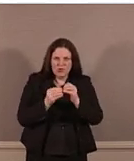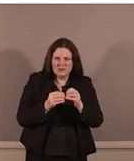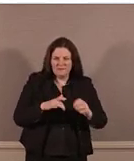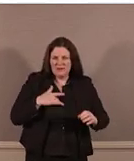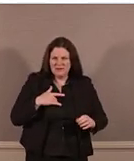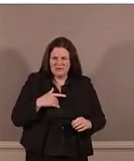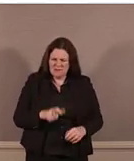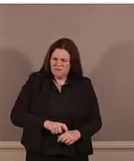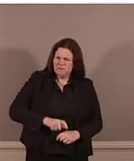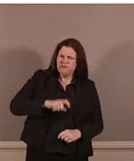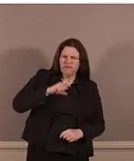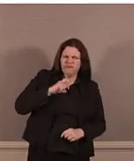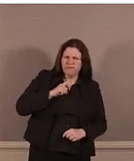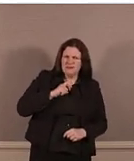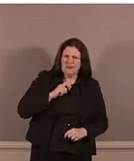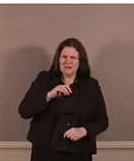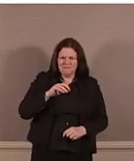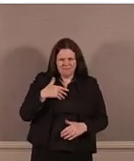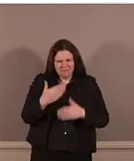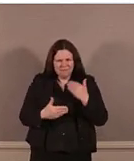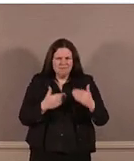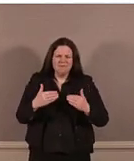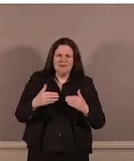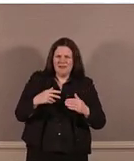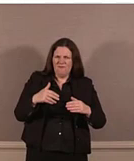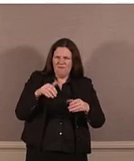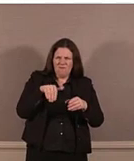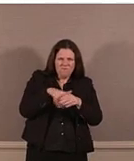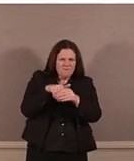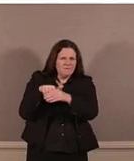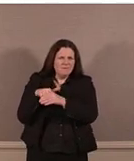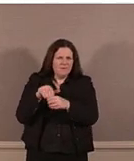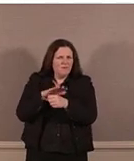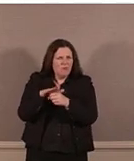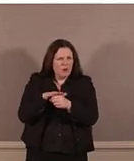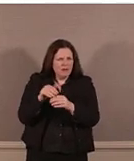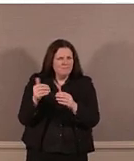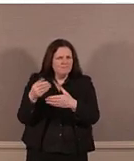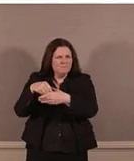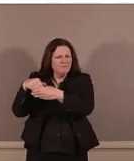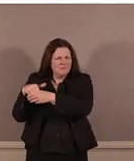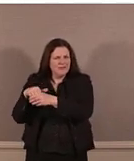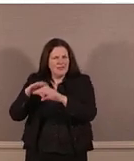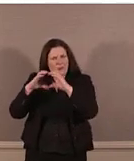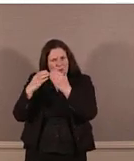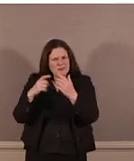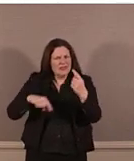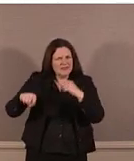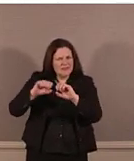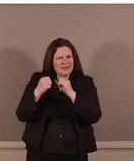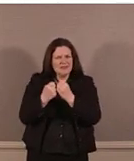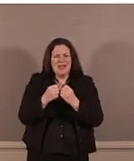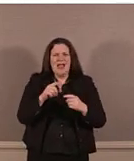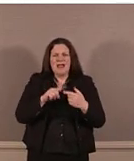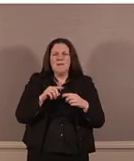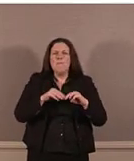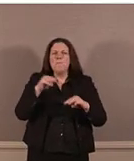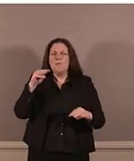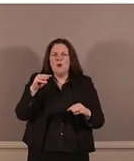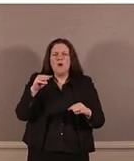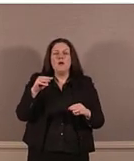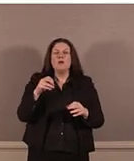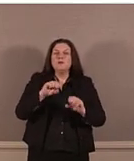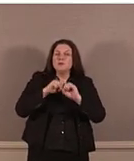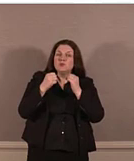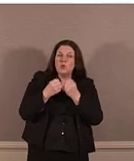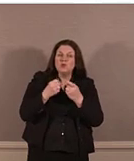confidence, self-esteem, enables fuller participation in community and society, and raises social and political